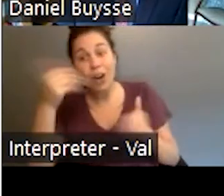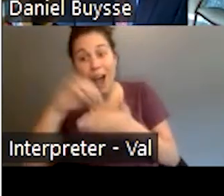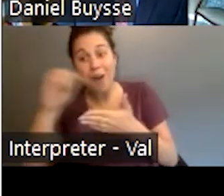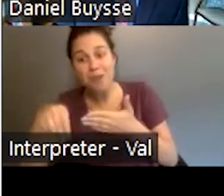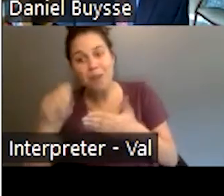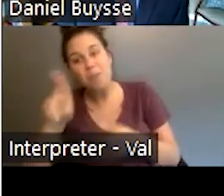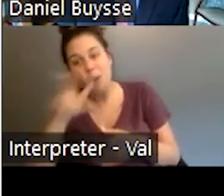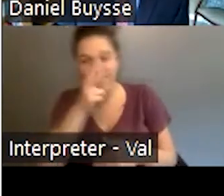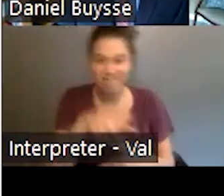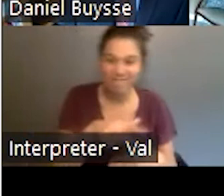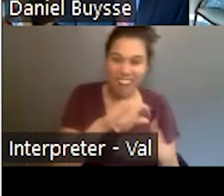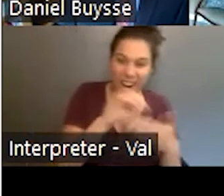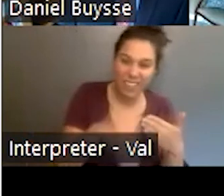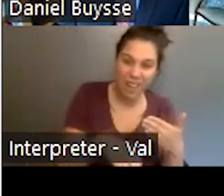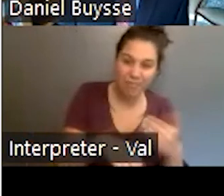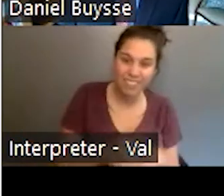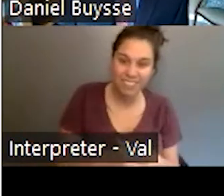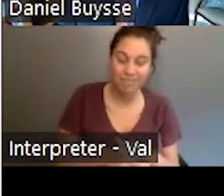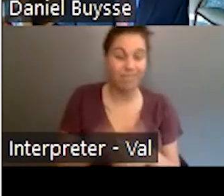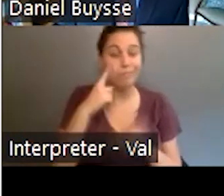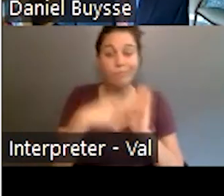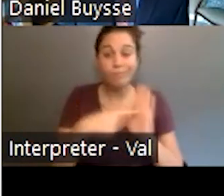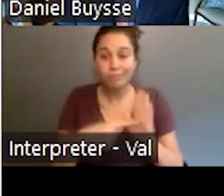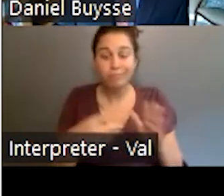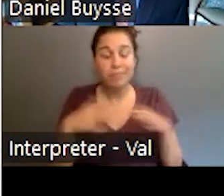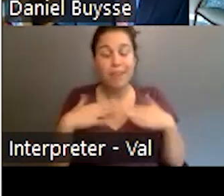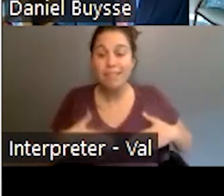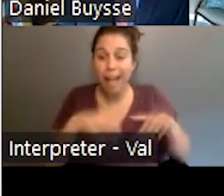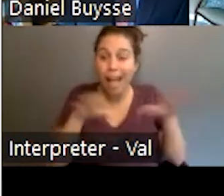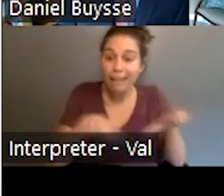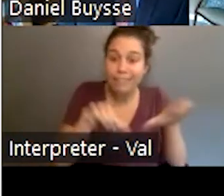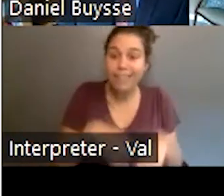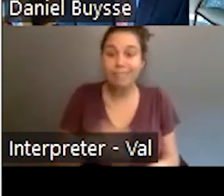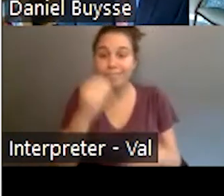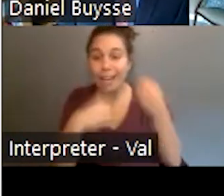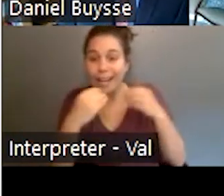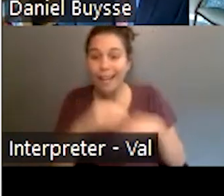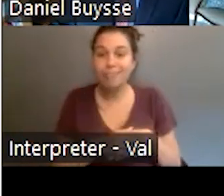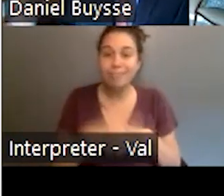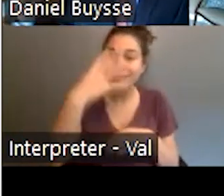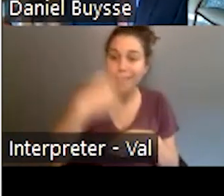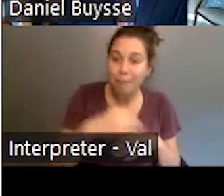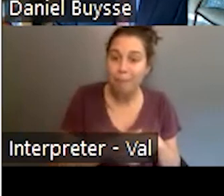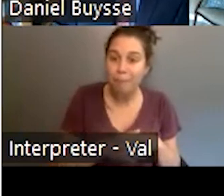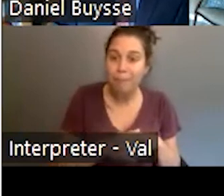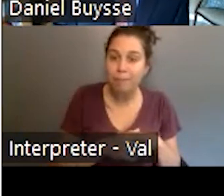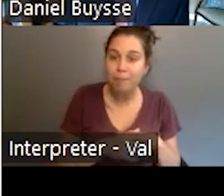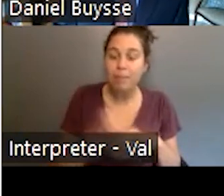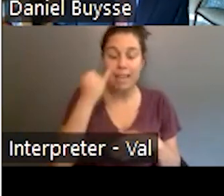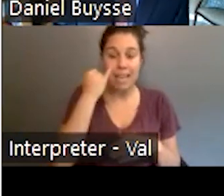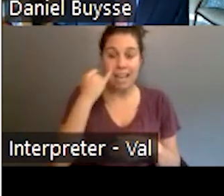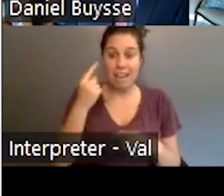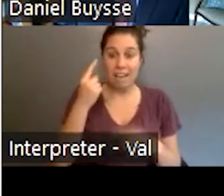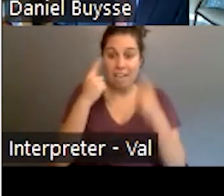outcomes. So physical activity, eating, sleep, when we expose our eyes to light and